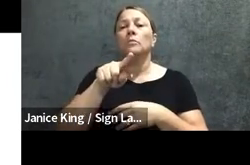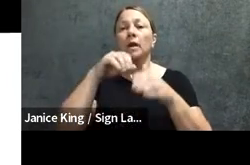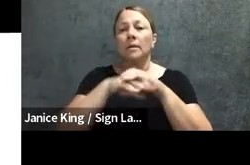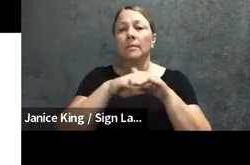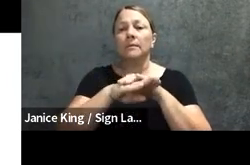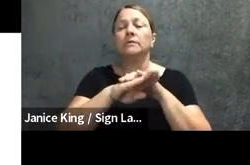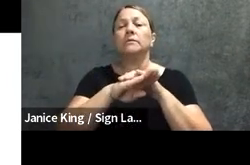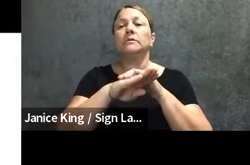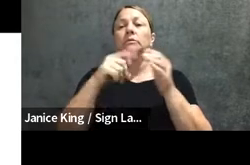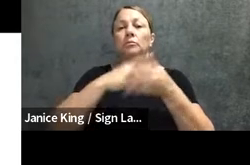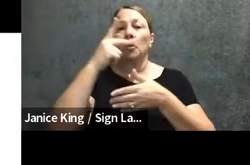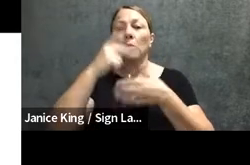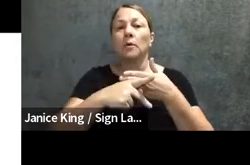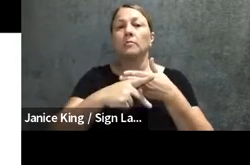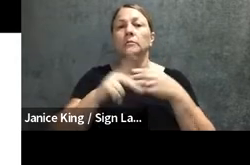of the individual.